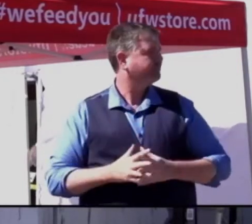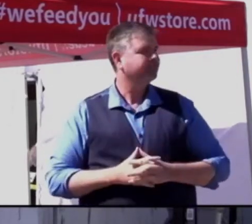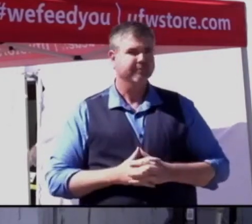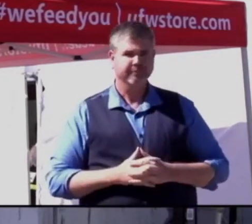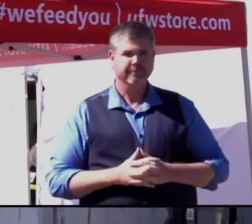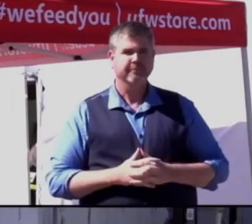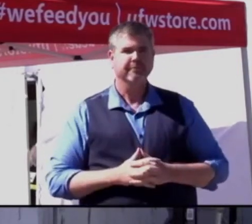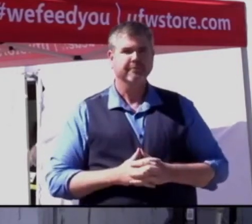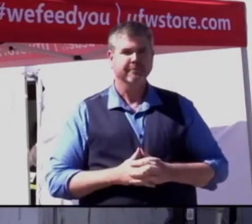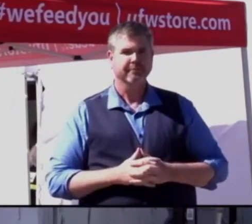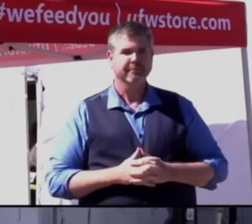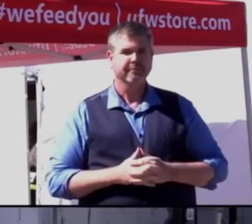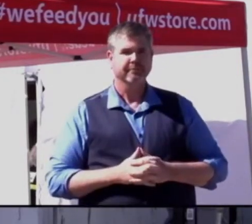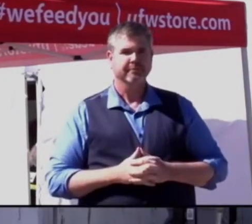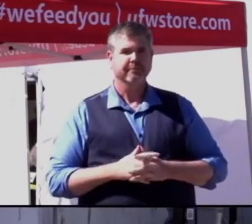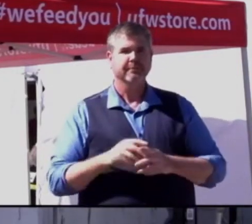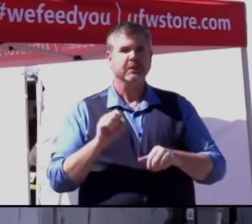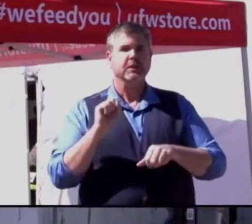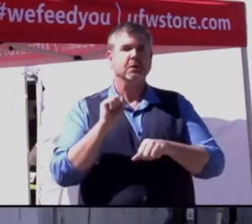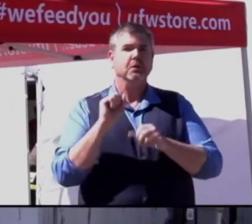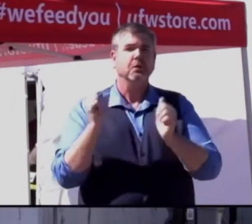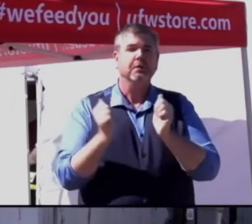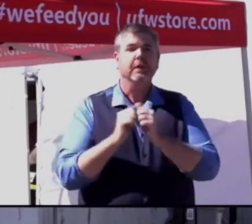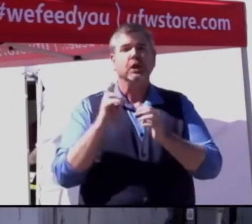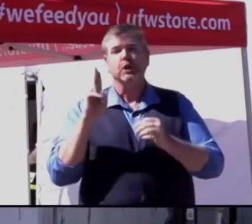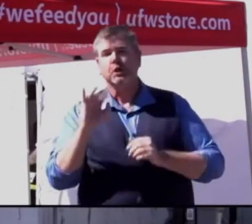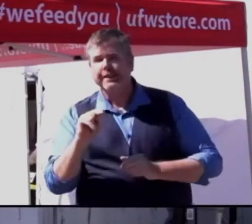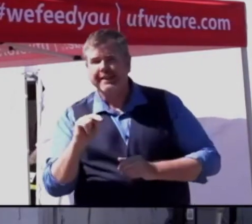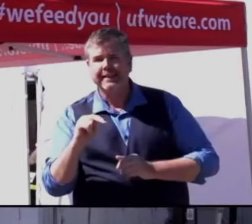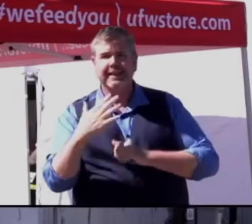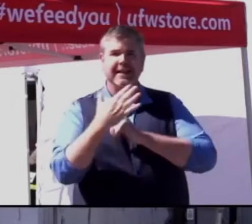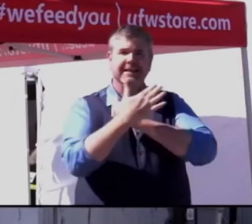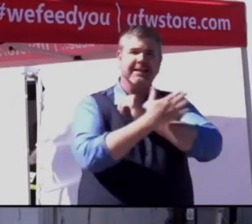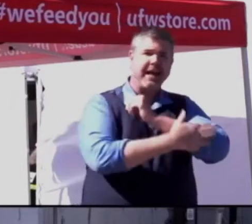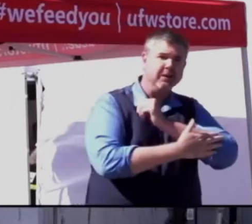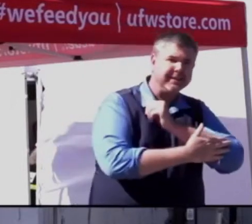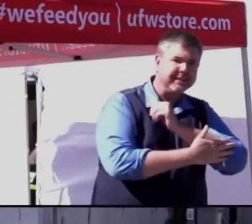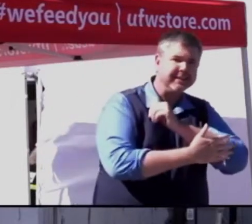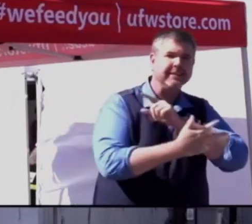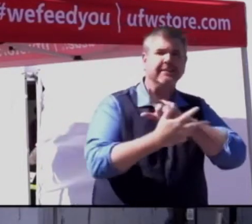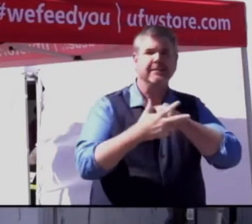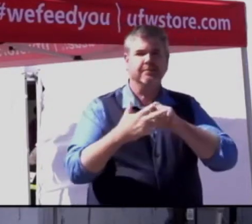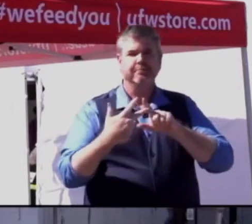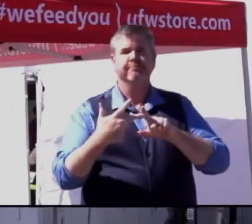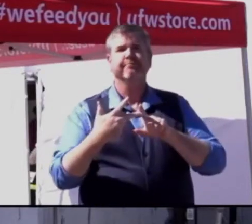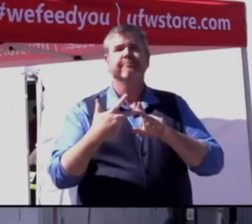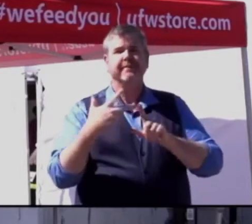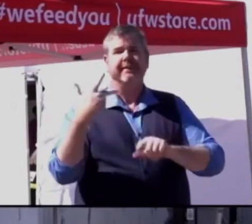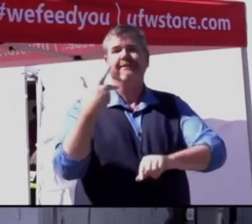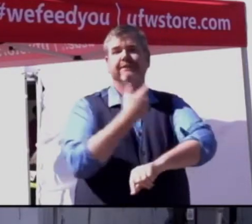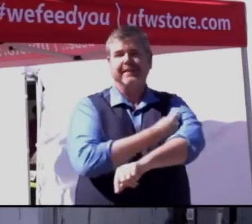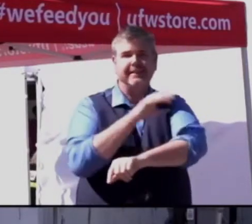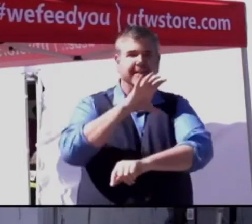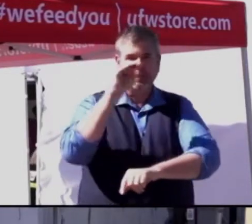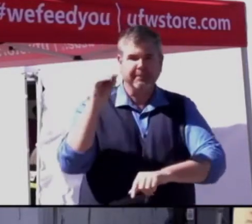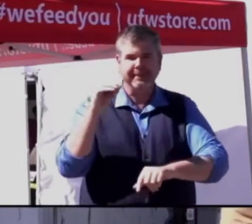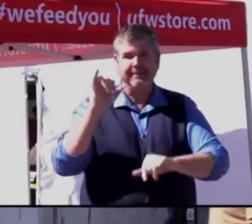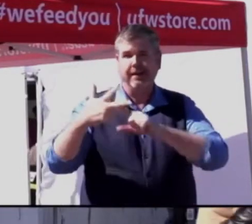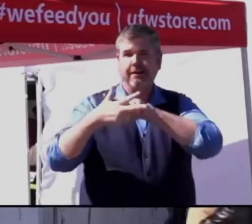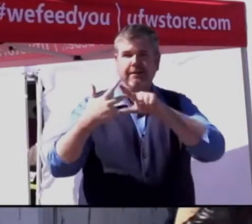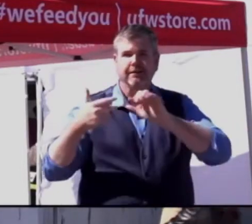with the union, and the county prioritizing farm workers. Thanks to the